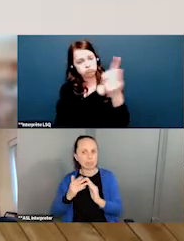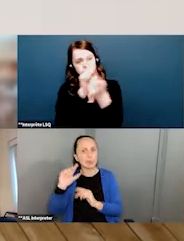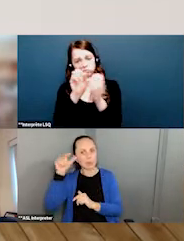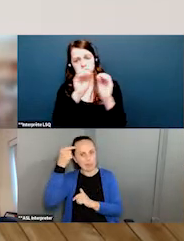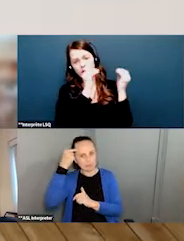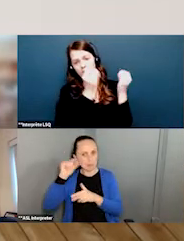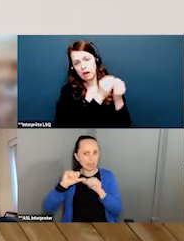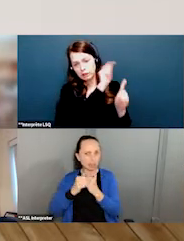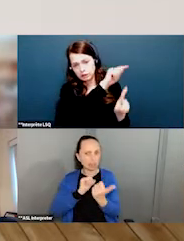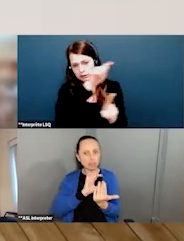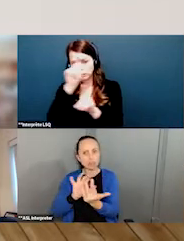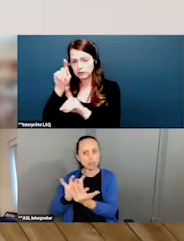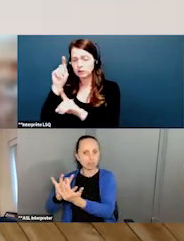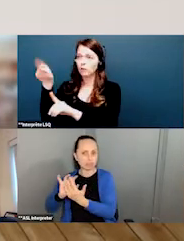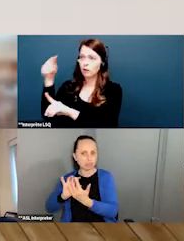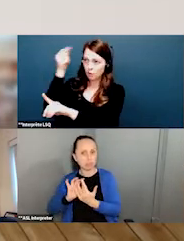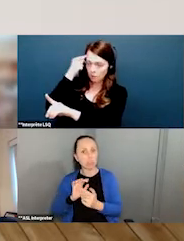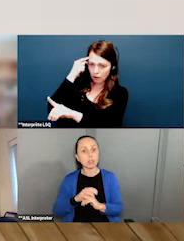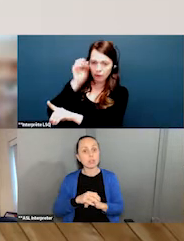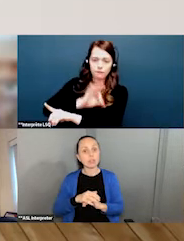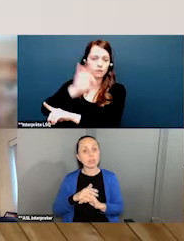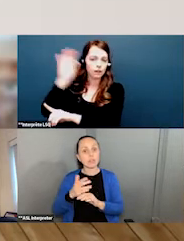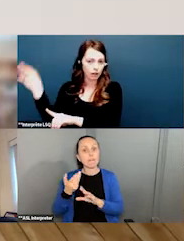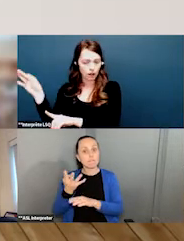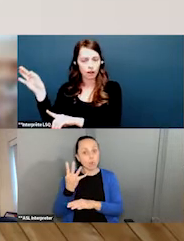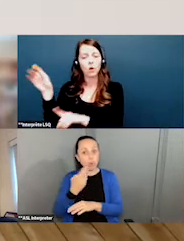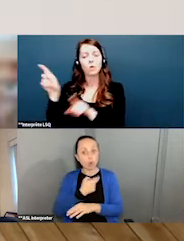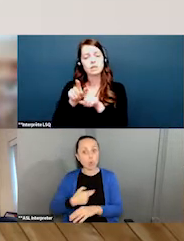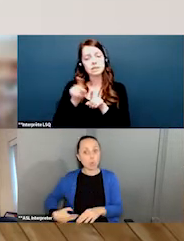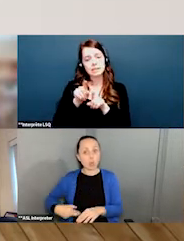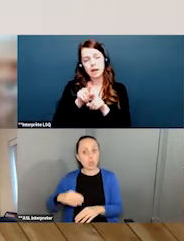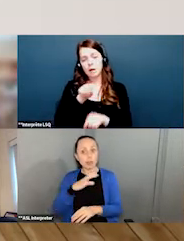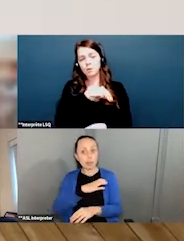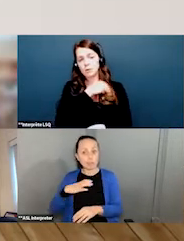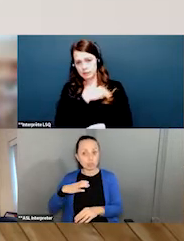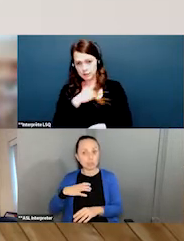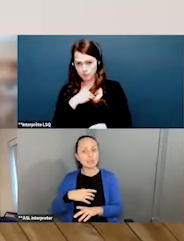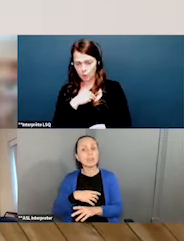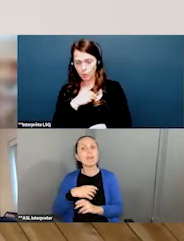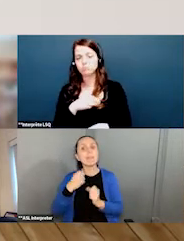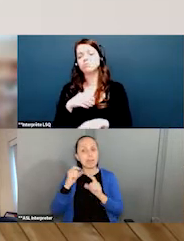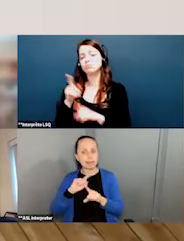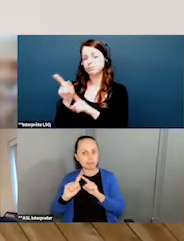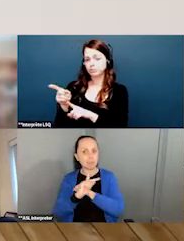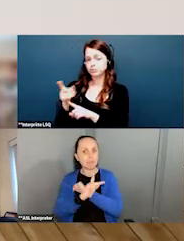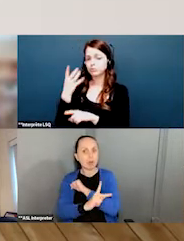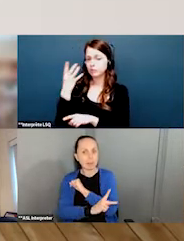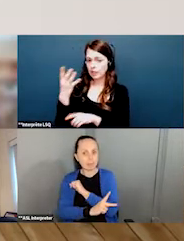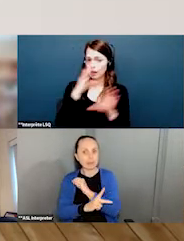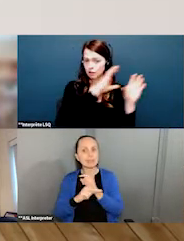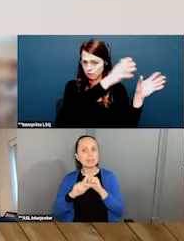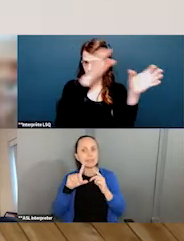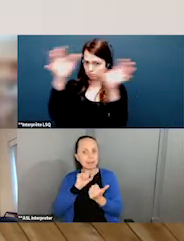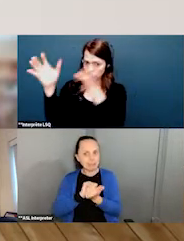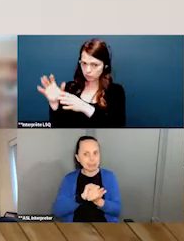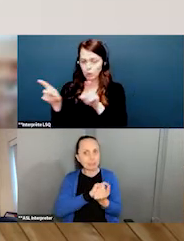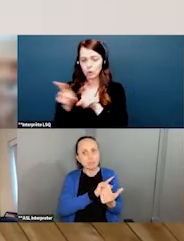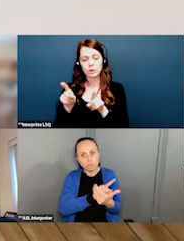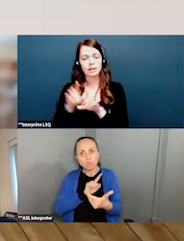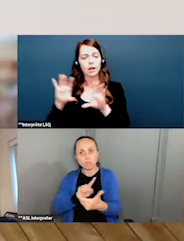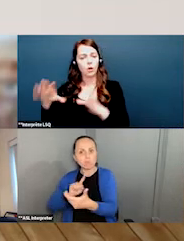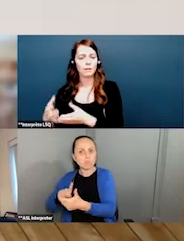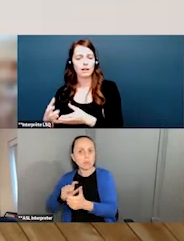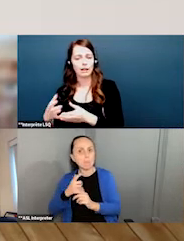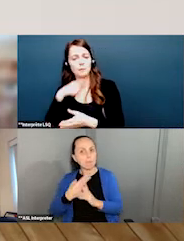government agencies, 4 royal commissions, and to a number of parliamentary committees, both federally